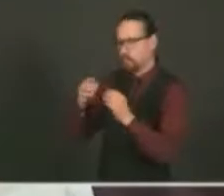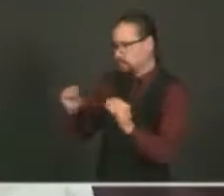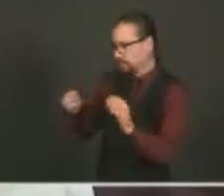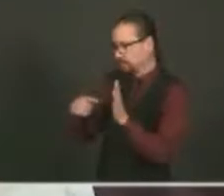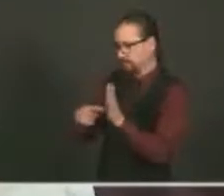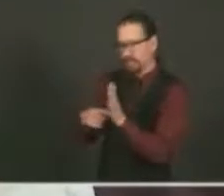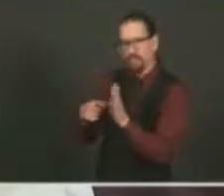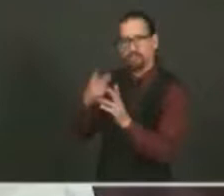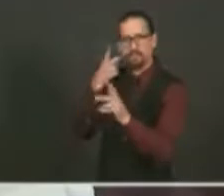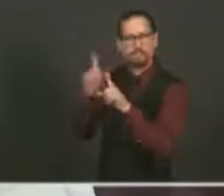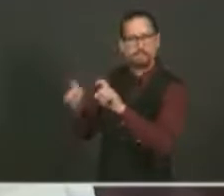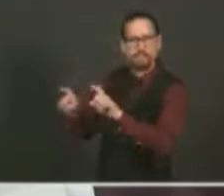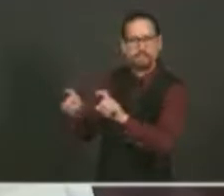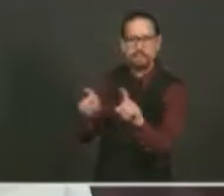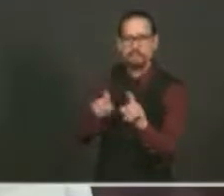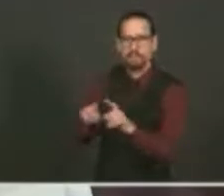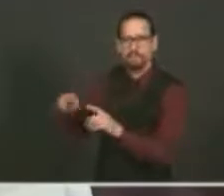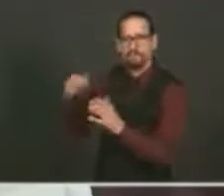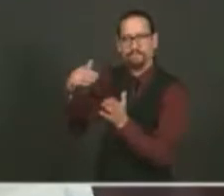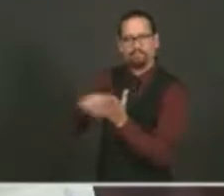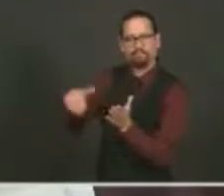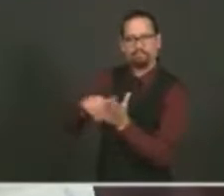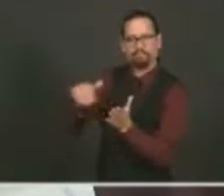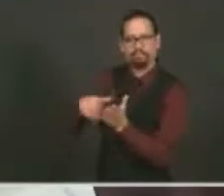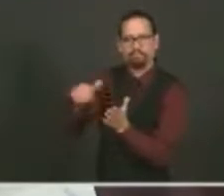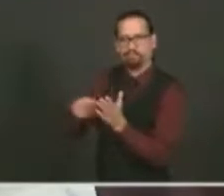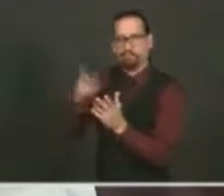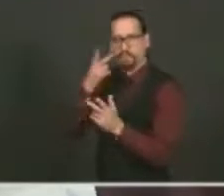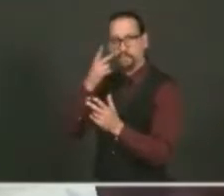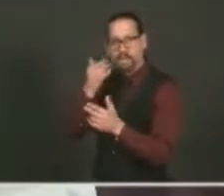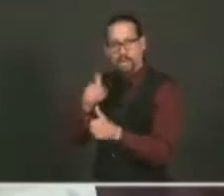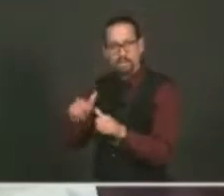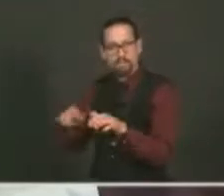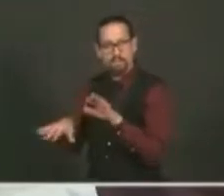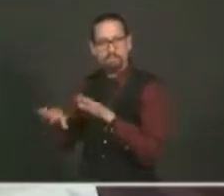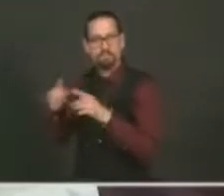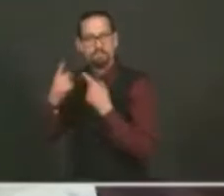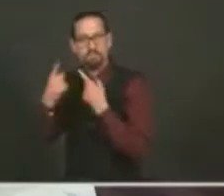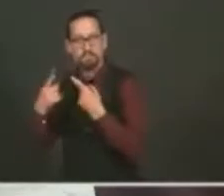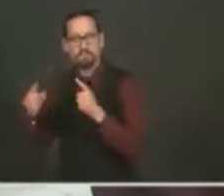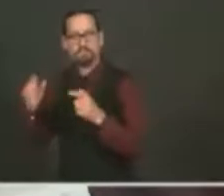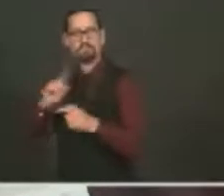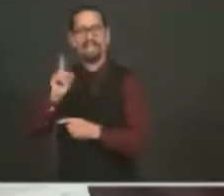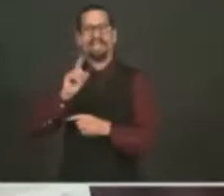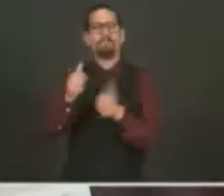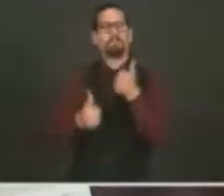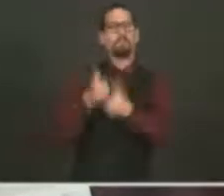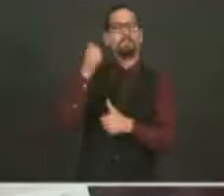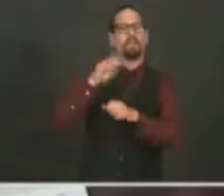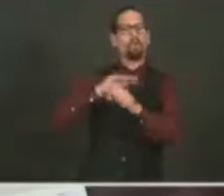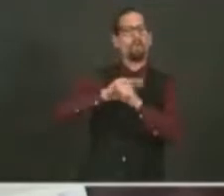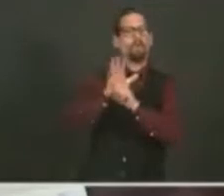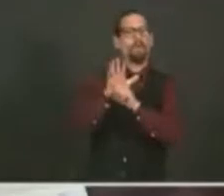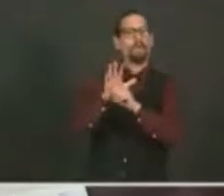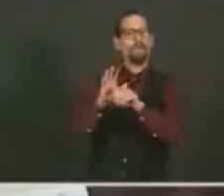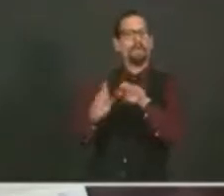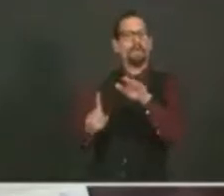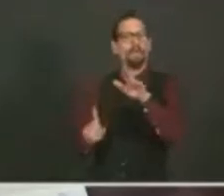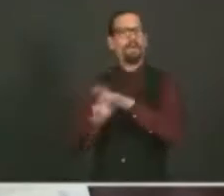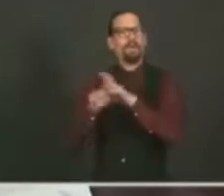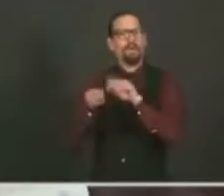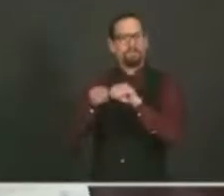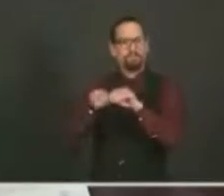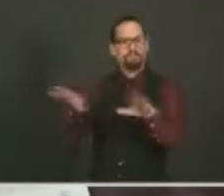Islanders frequently enough so we get a feel for where the community spread is. So